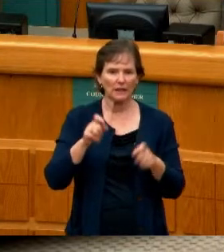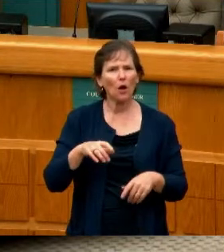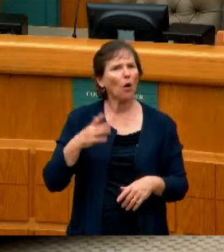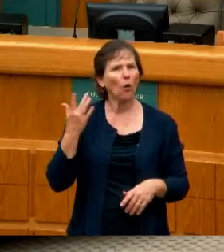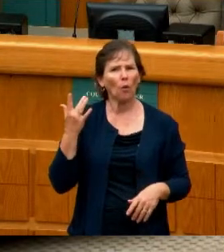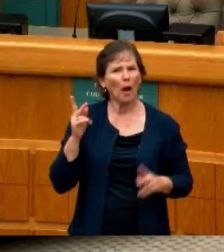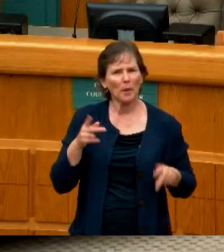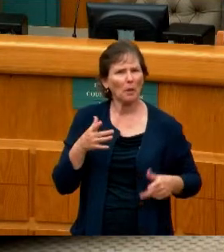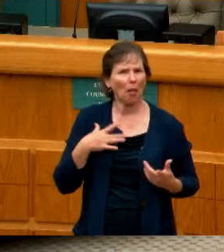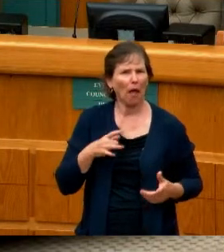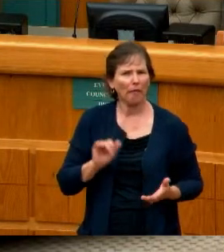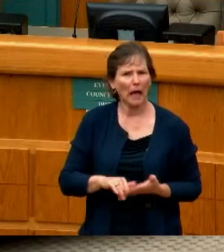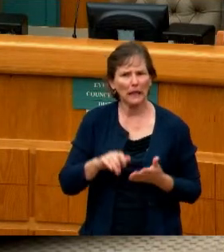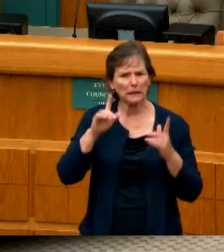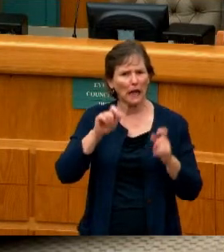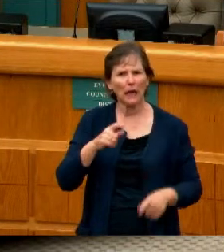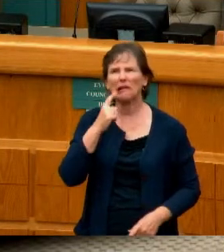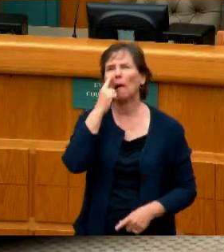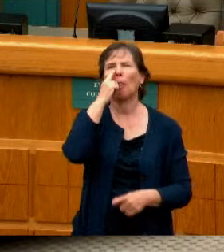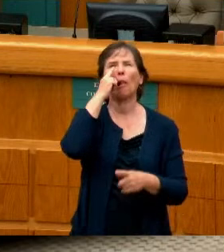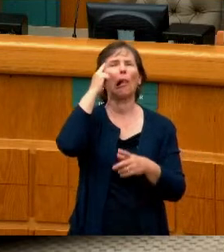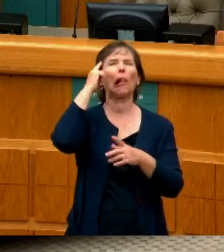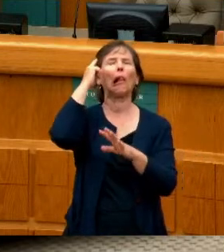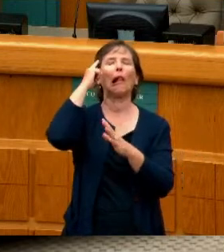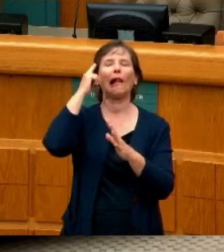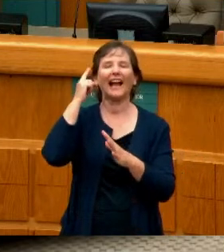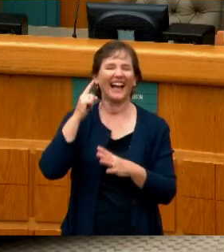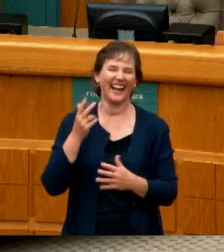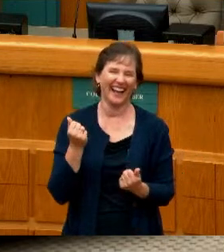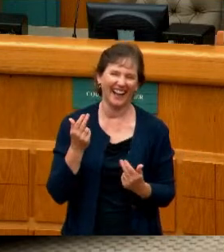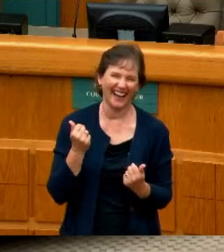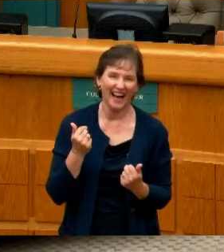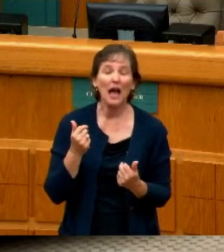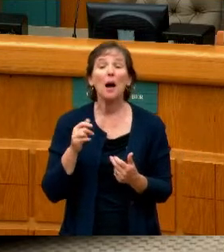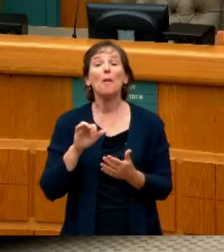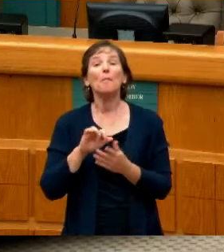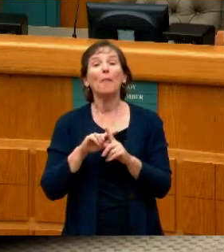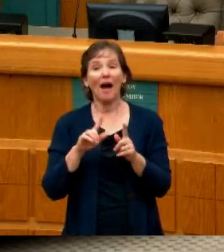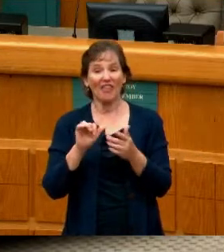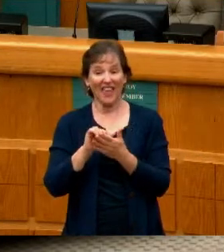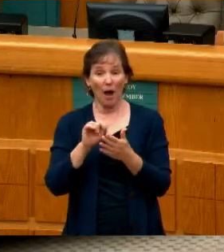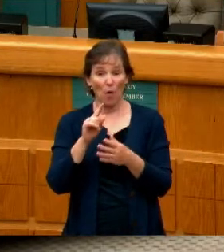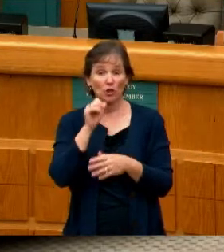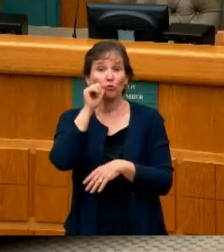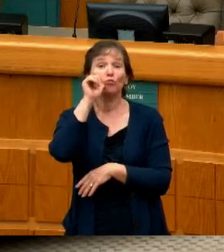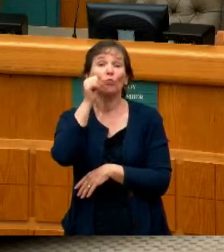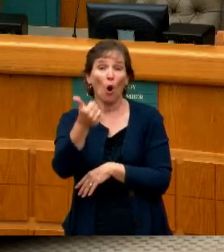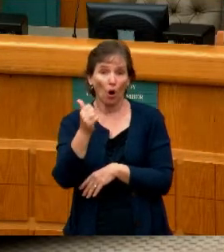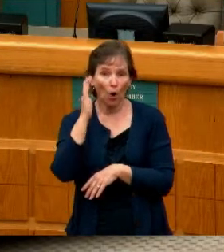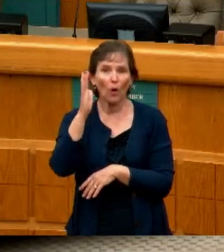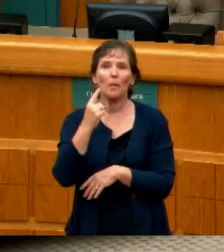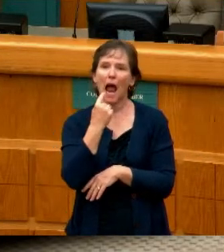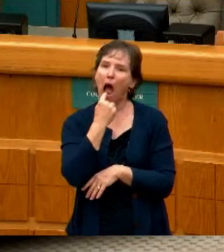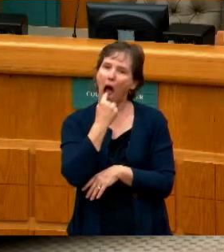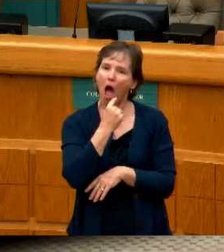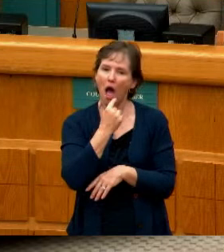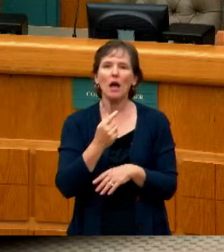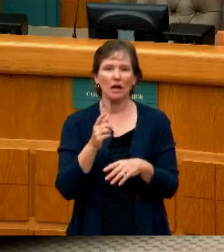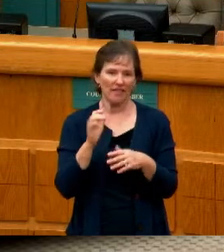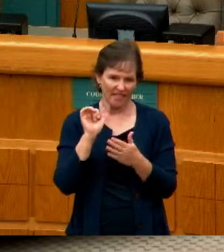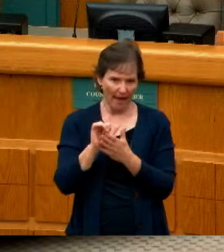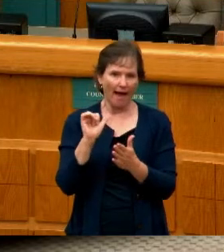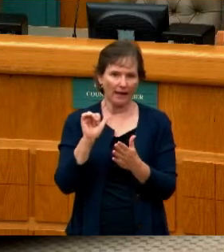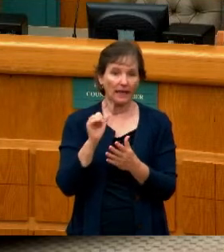okay? But it's the one that everybody loves, Annette. I don't know why nobody likes the swab up their nose touching their brain. I cannot figure it